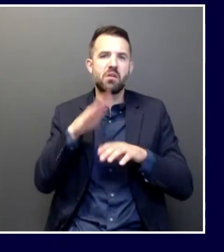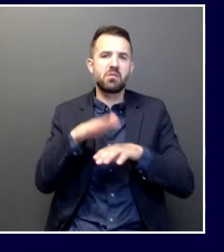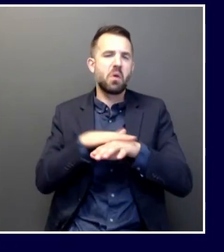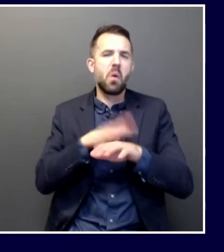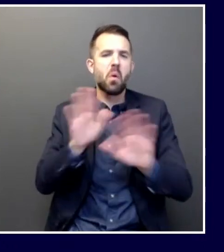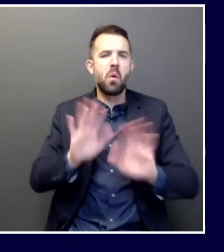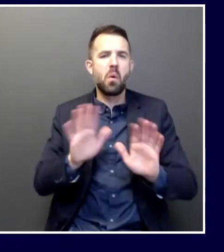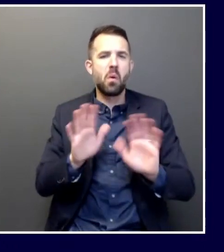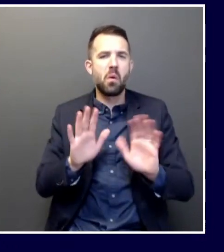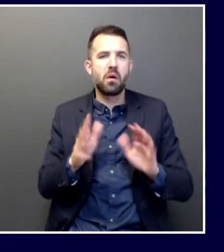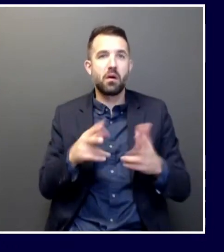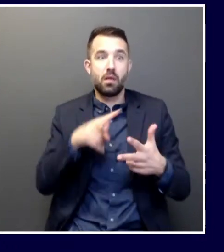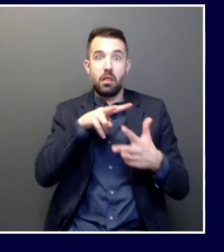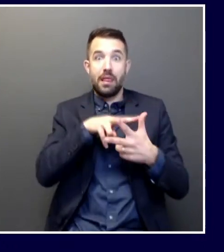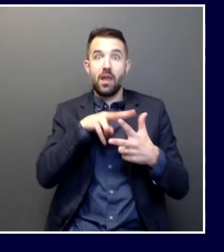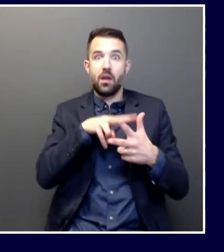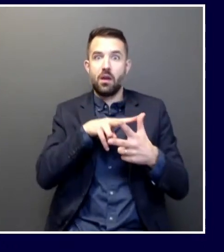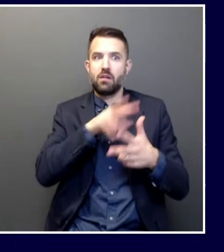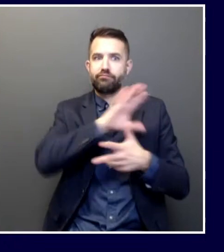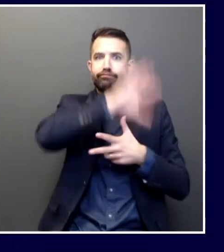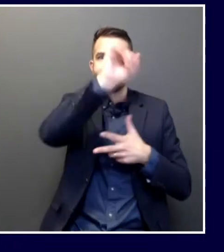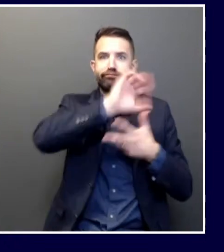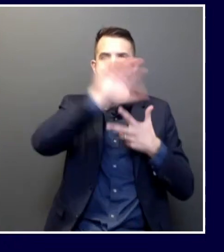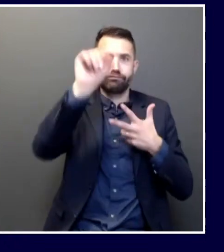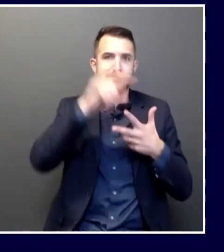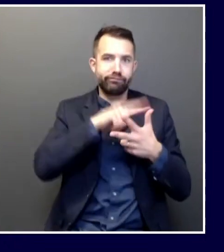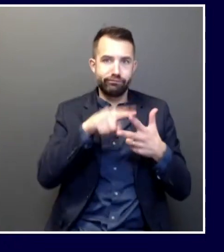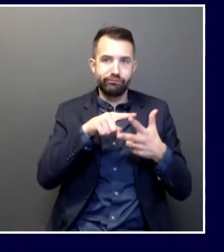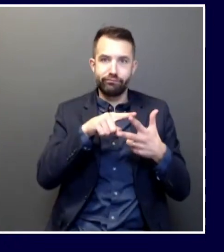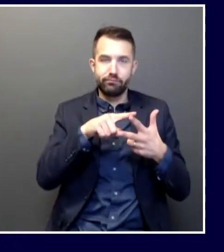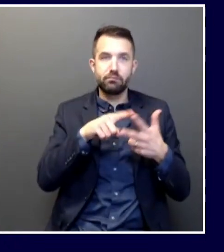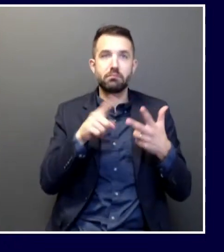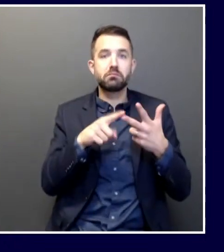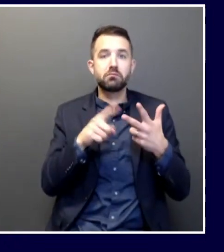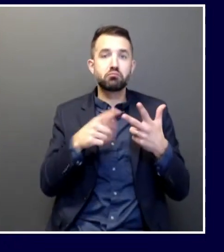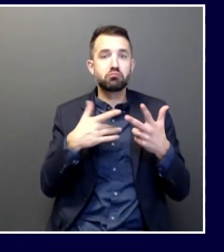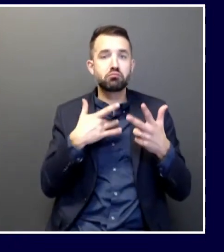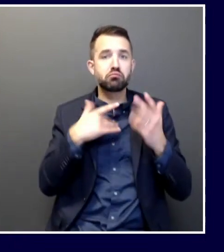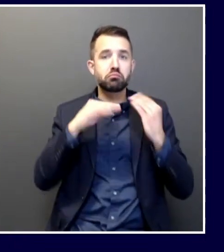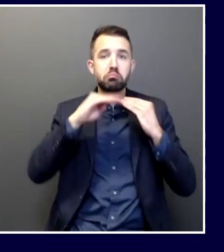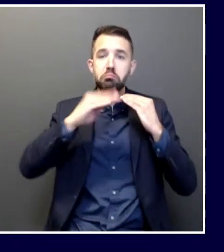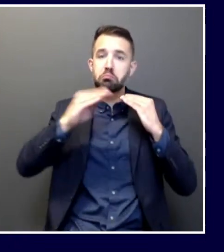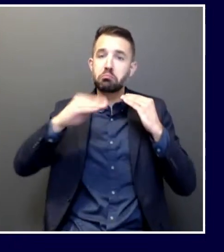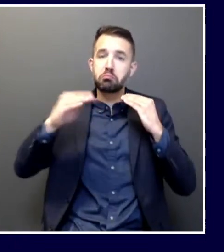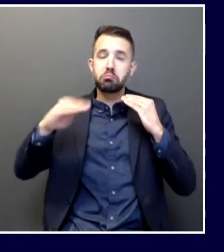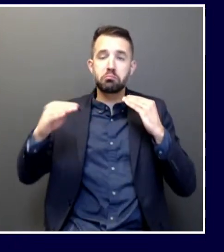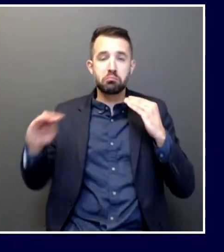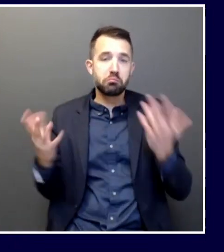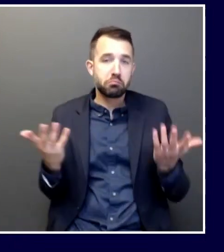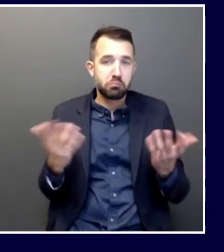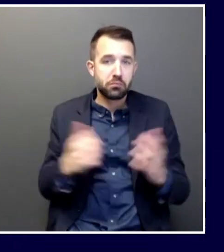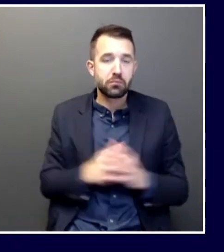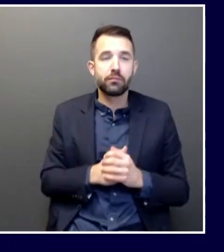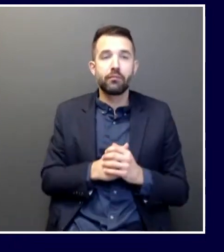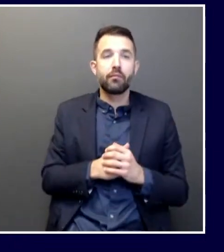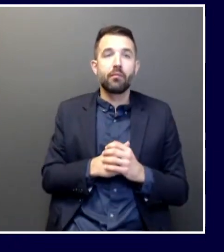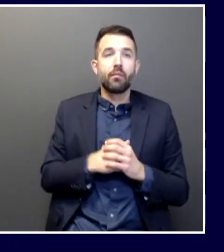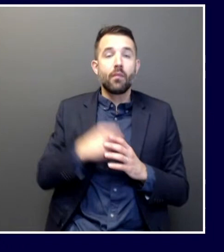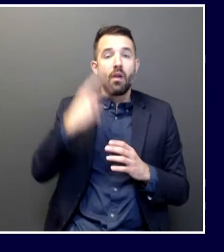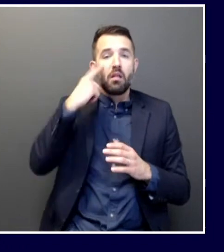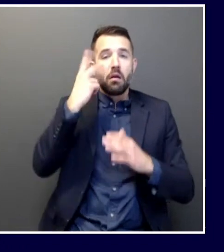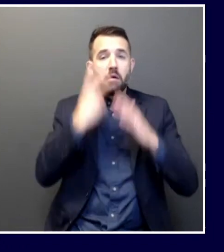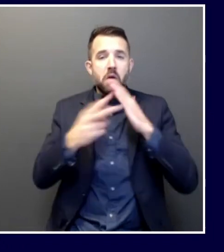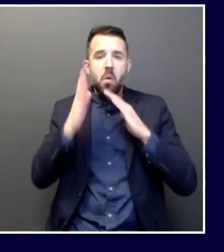slowed and first and second doses have increased. That doesn't surprise me. I'm glad to see boosters are still out there,